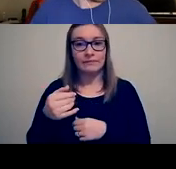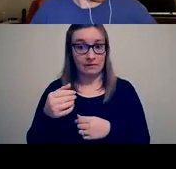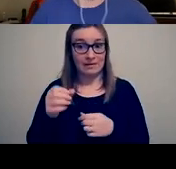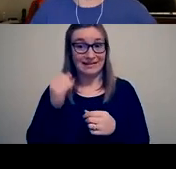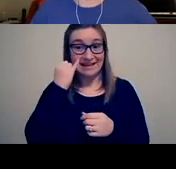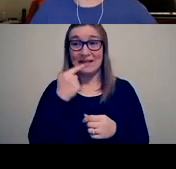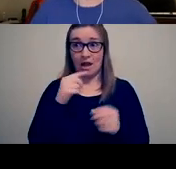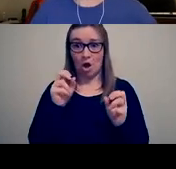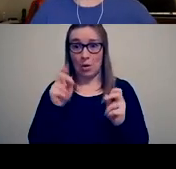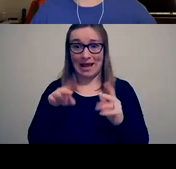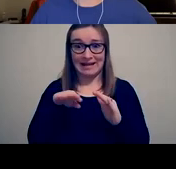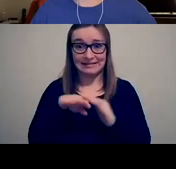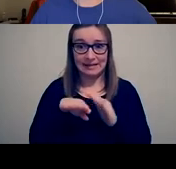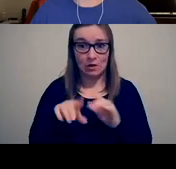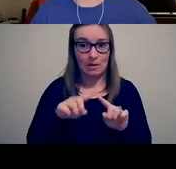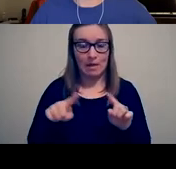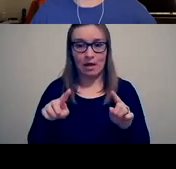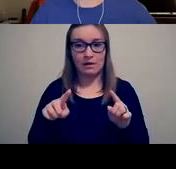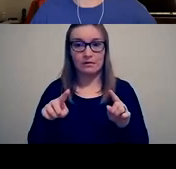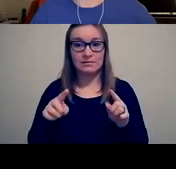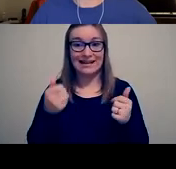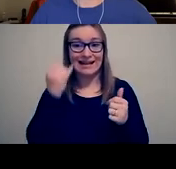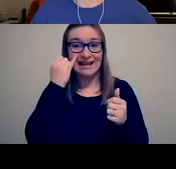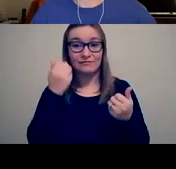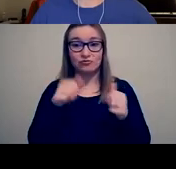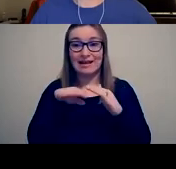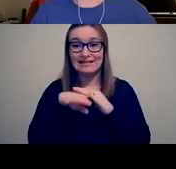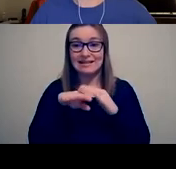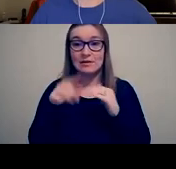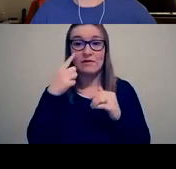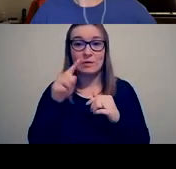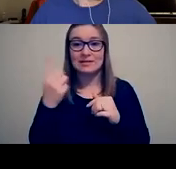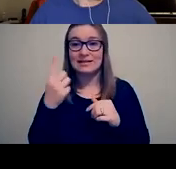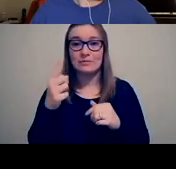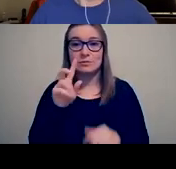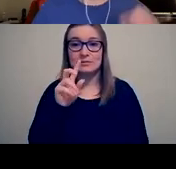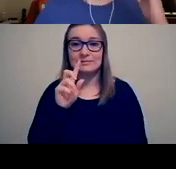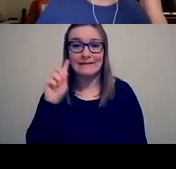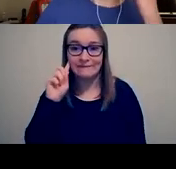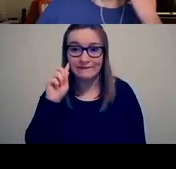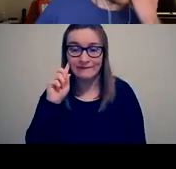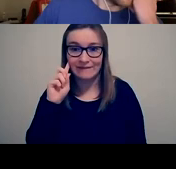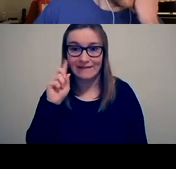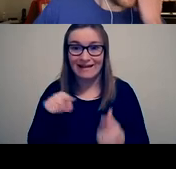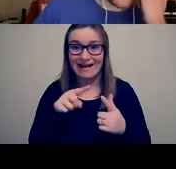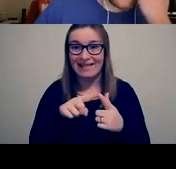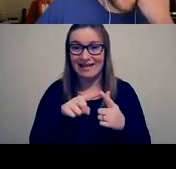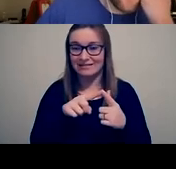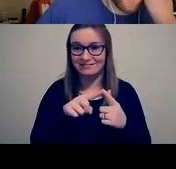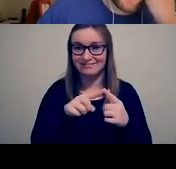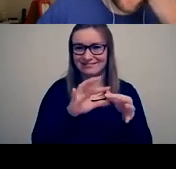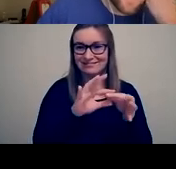accessible. Let's make it accessible for someone deaf by turning on this mode. Very good point. Thank you. Hey,